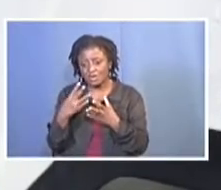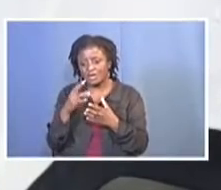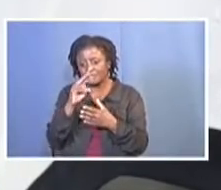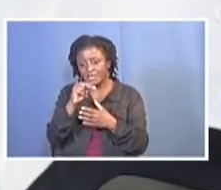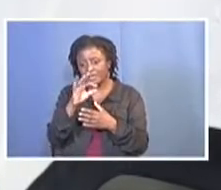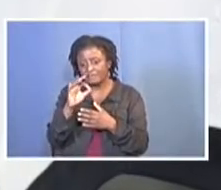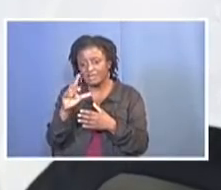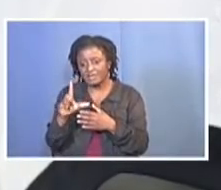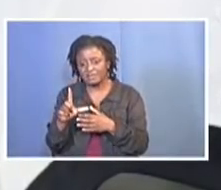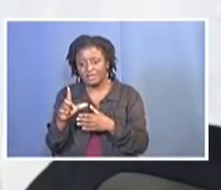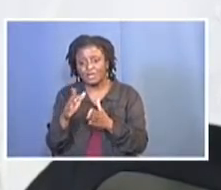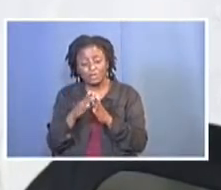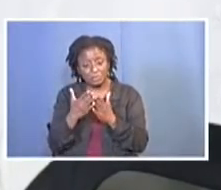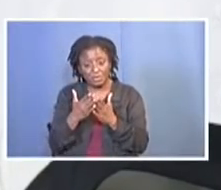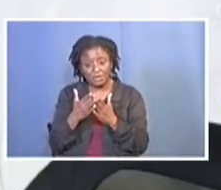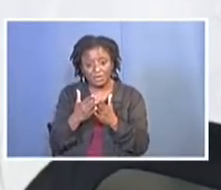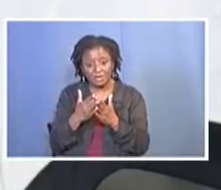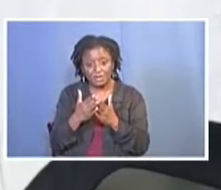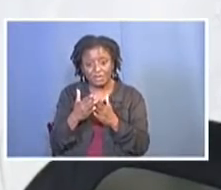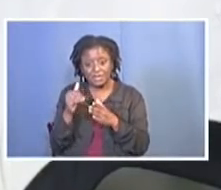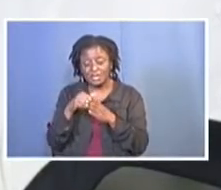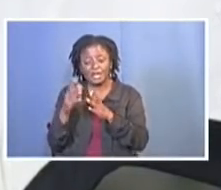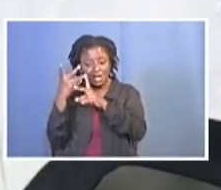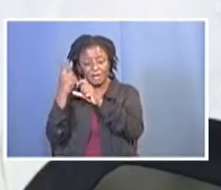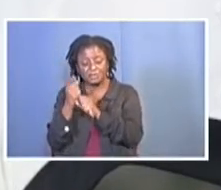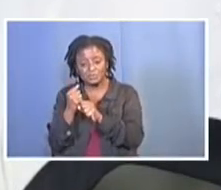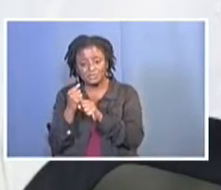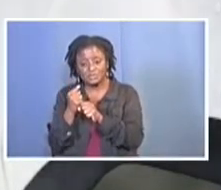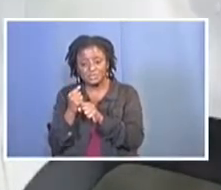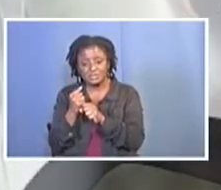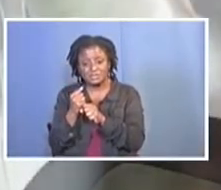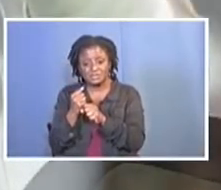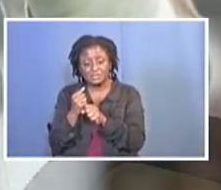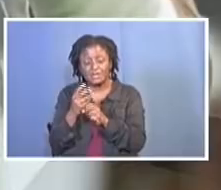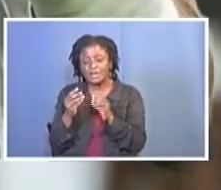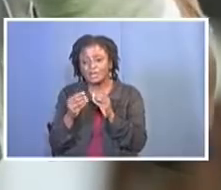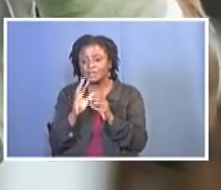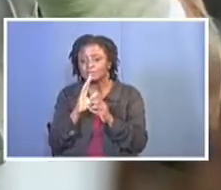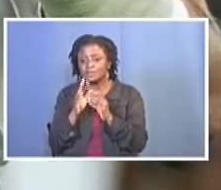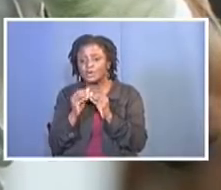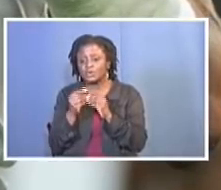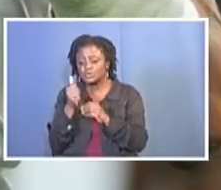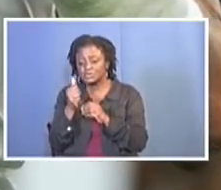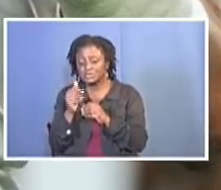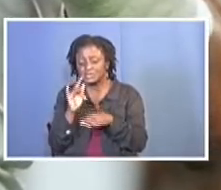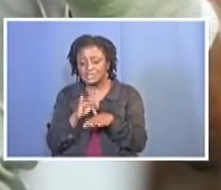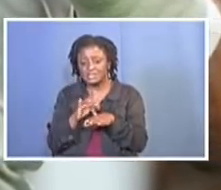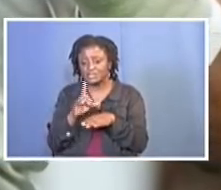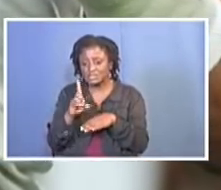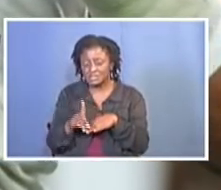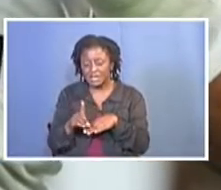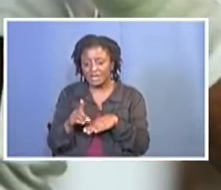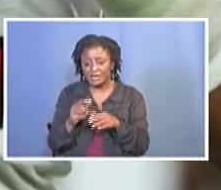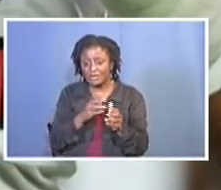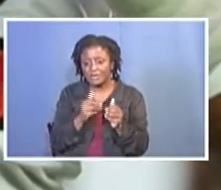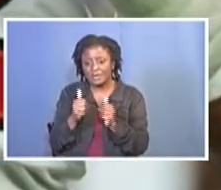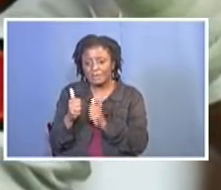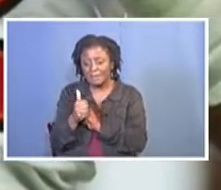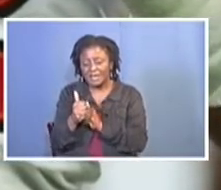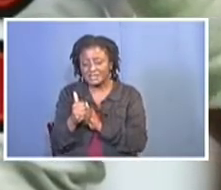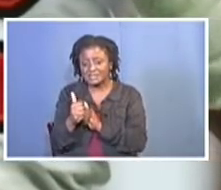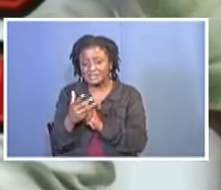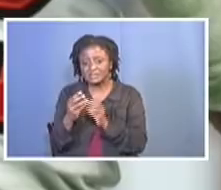Patriots, piling up career records such as most touchdown passes with 624, most passing yards with